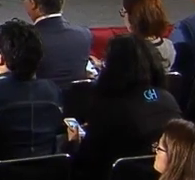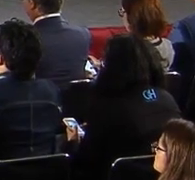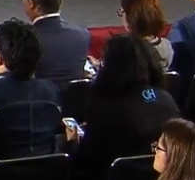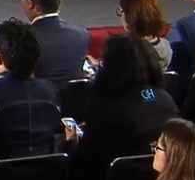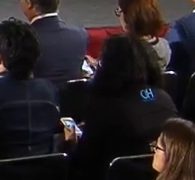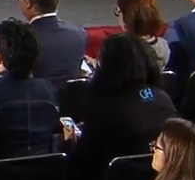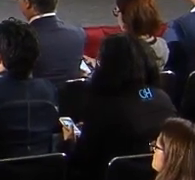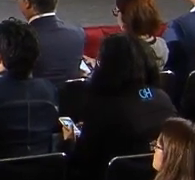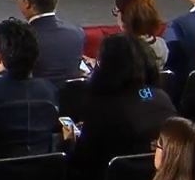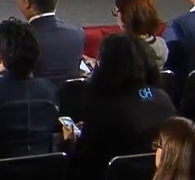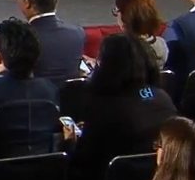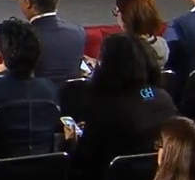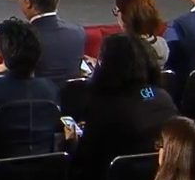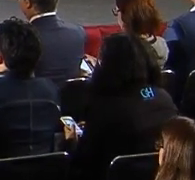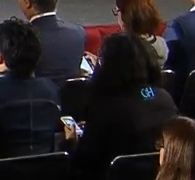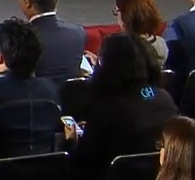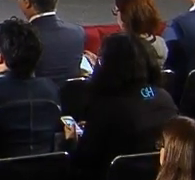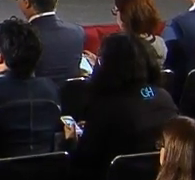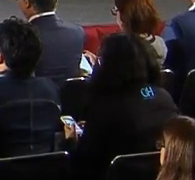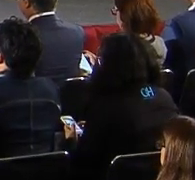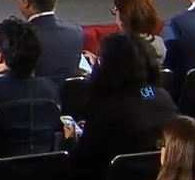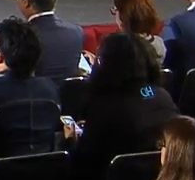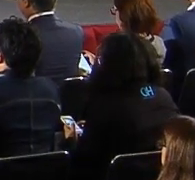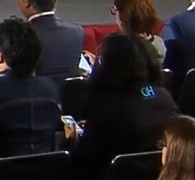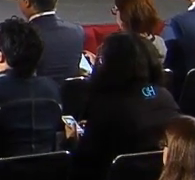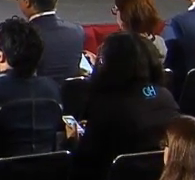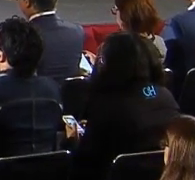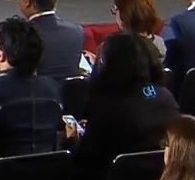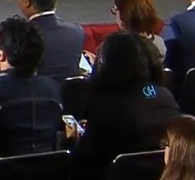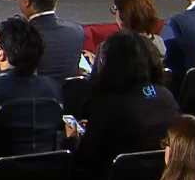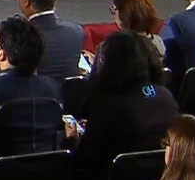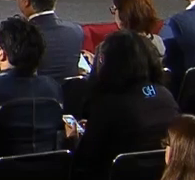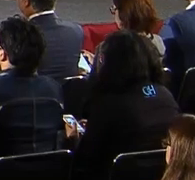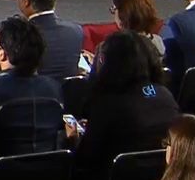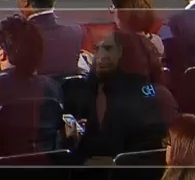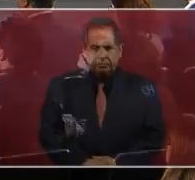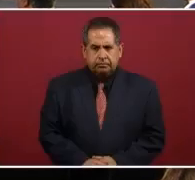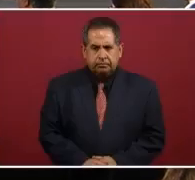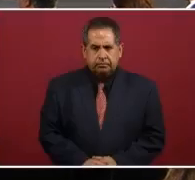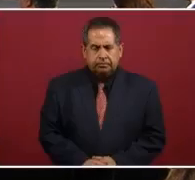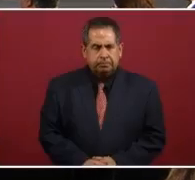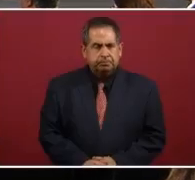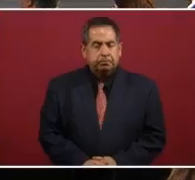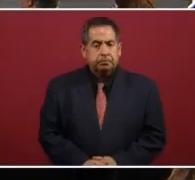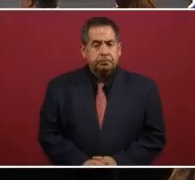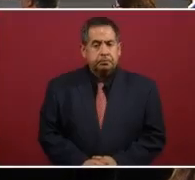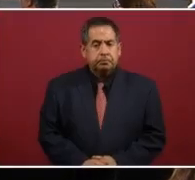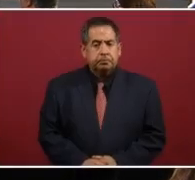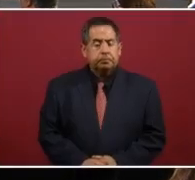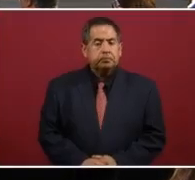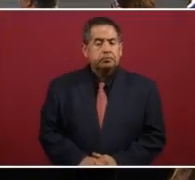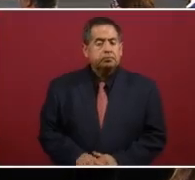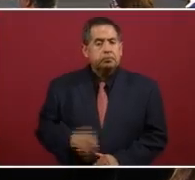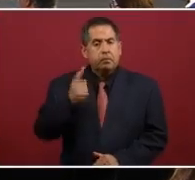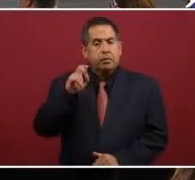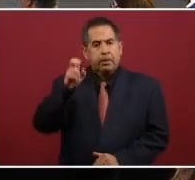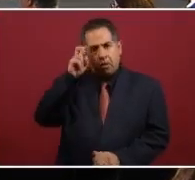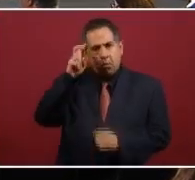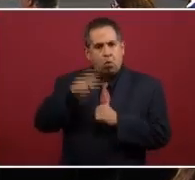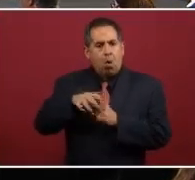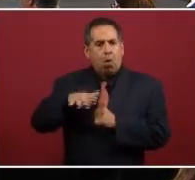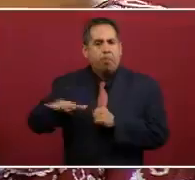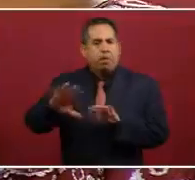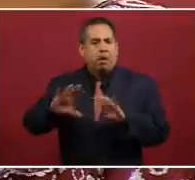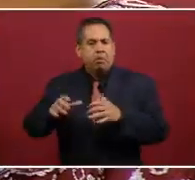system, our resident coordinator, and sister agencies. It's a real pleasure for me to